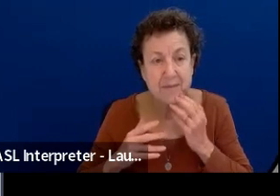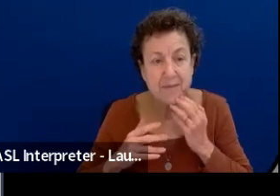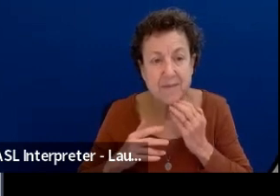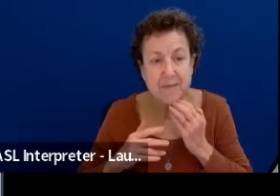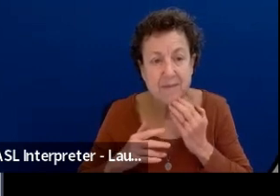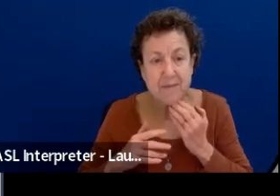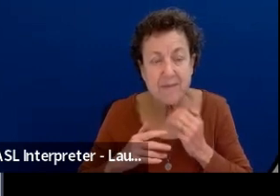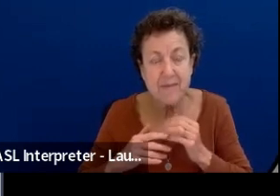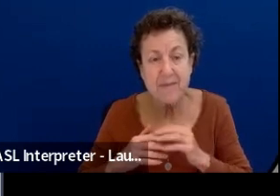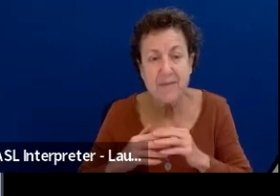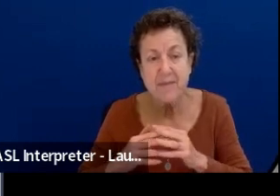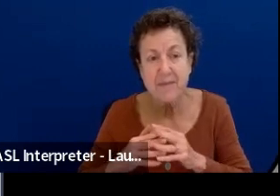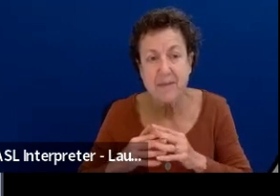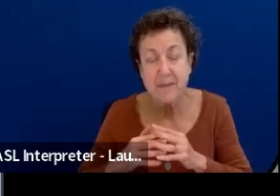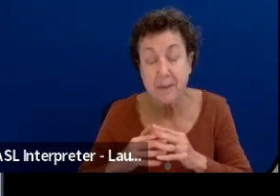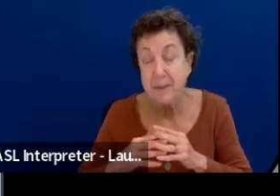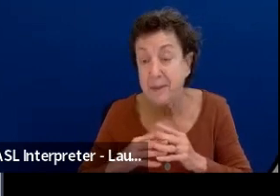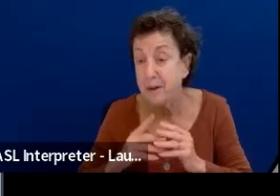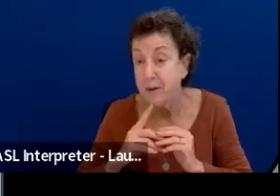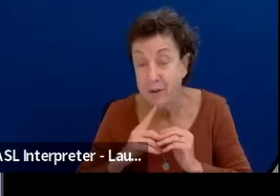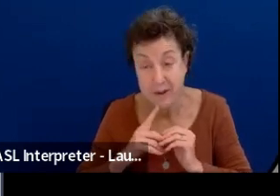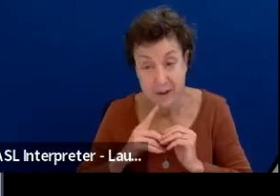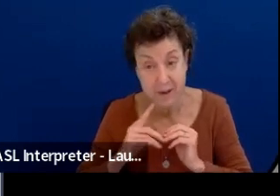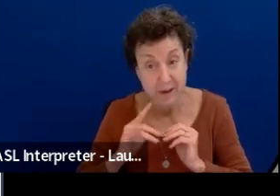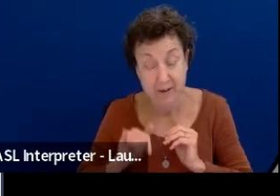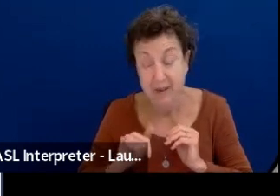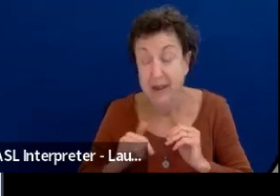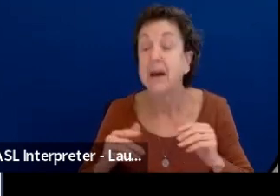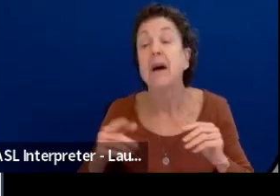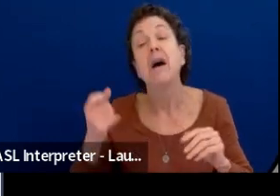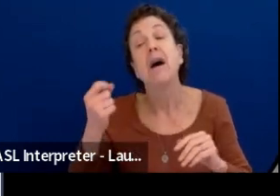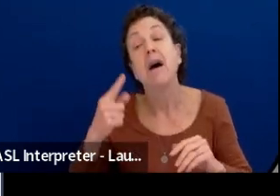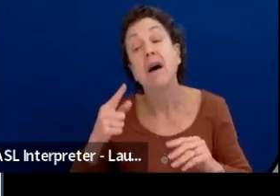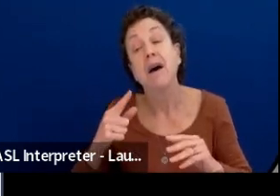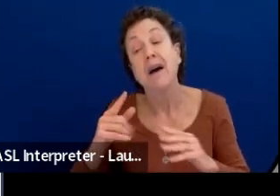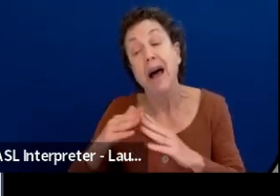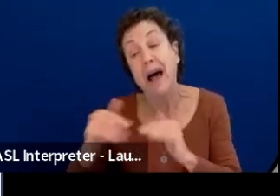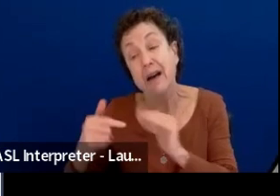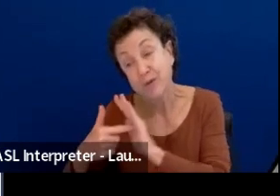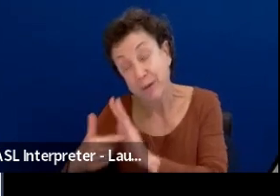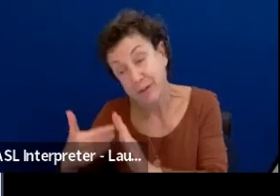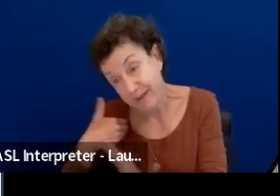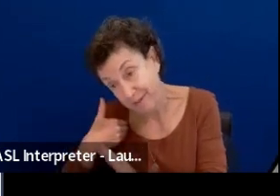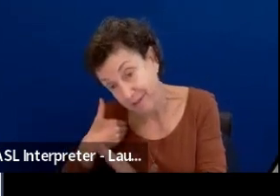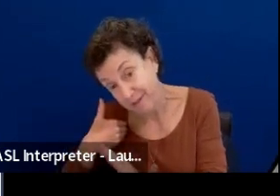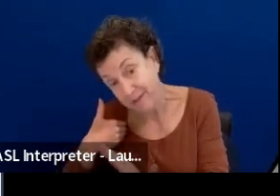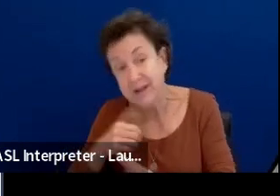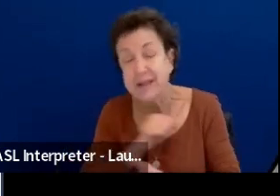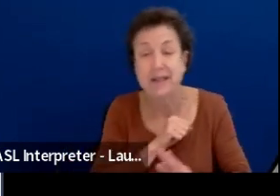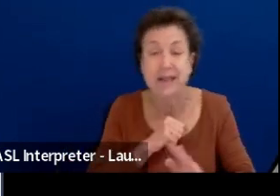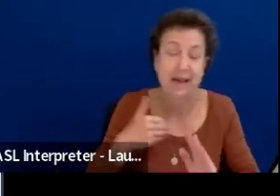And this is something that's available for the House as well as the Senate.